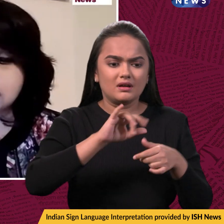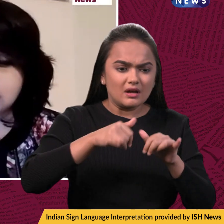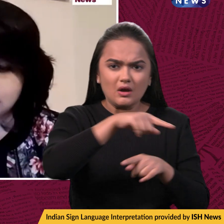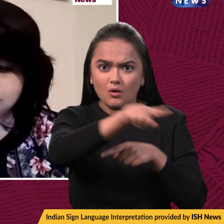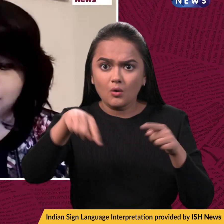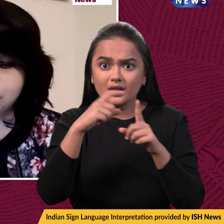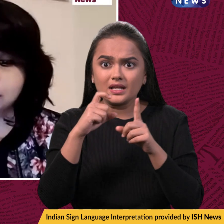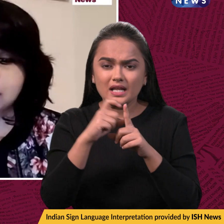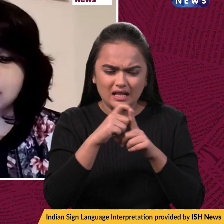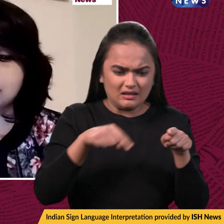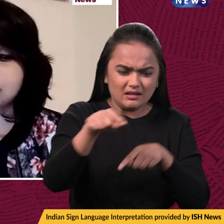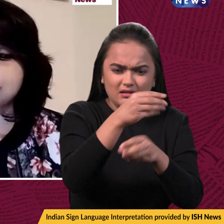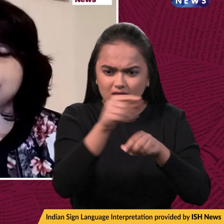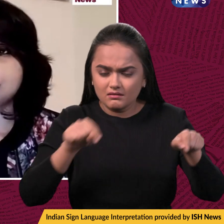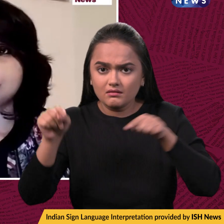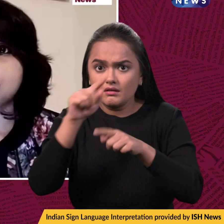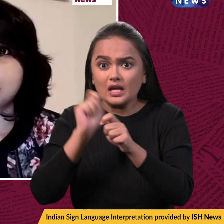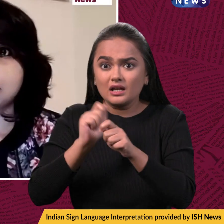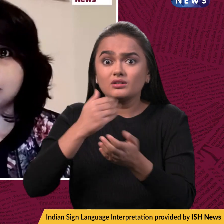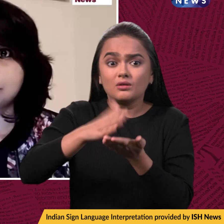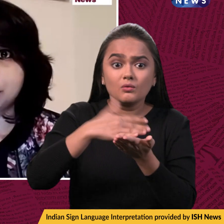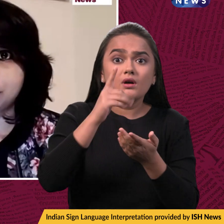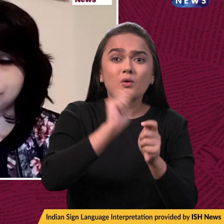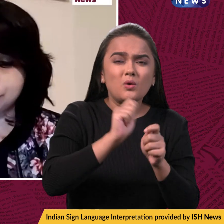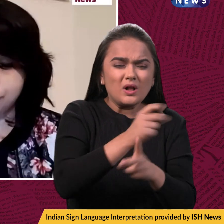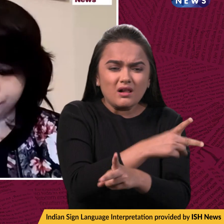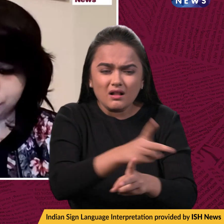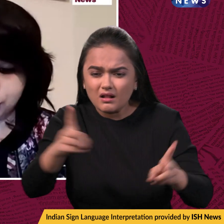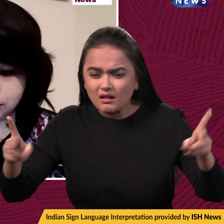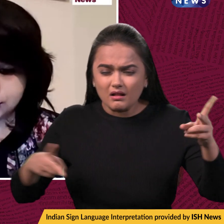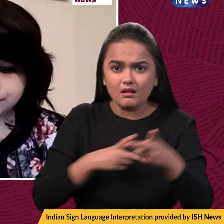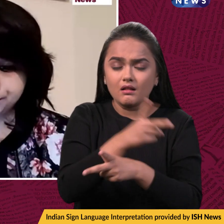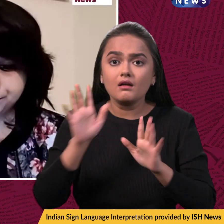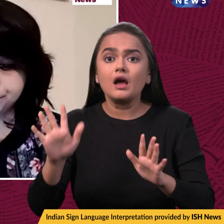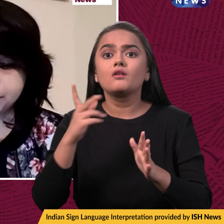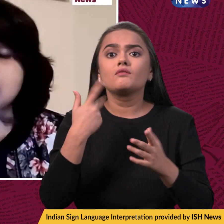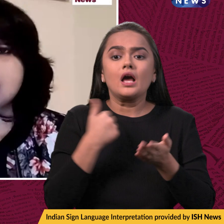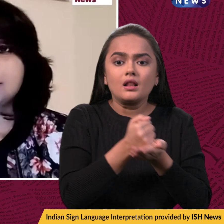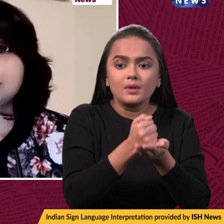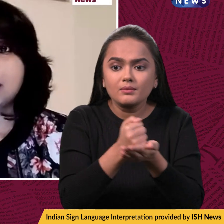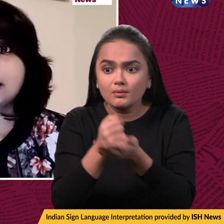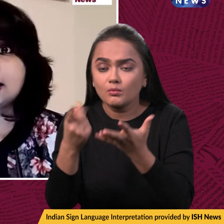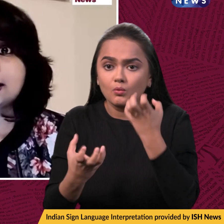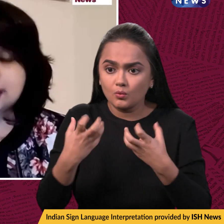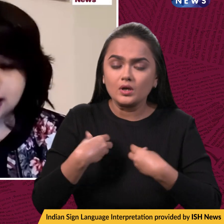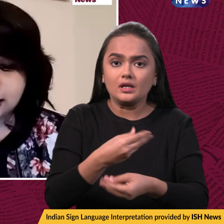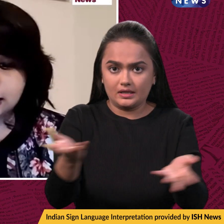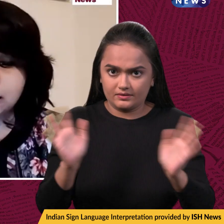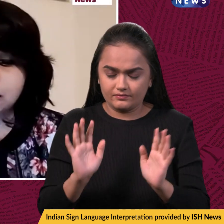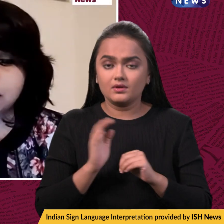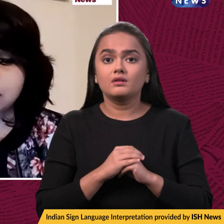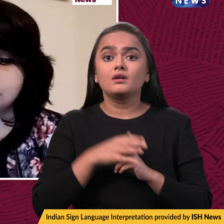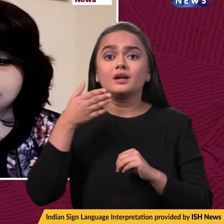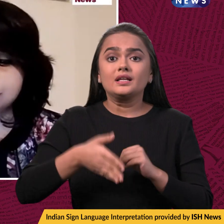fishermen, dairy farmers, and construction workers because of the rains. Meanwhile, in